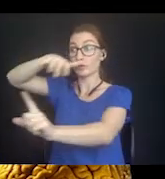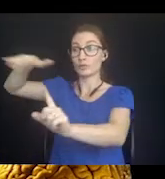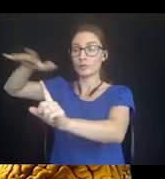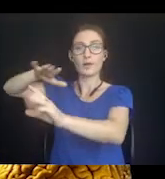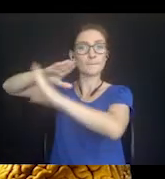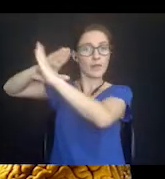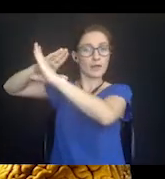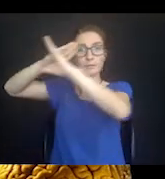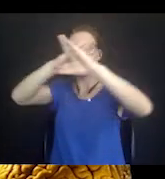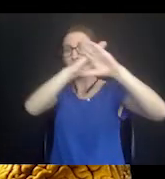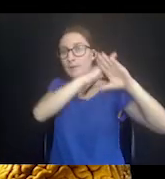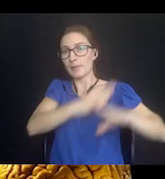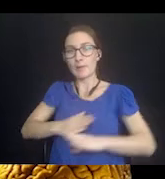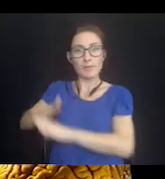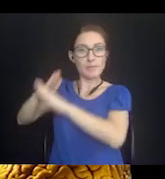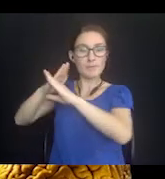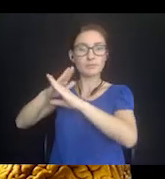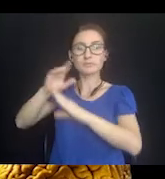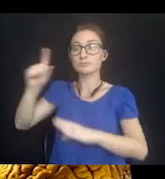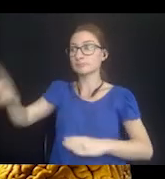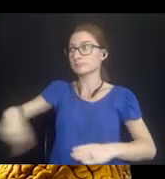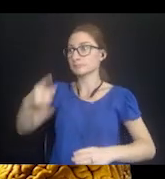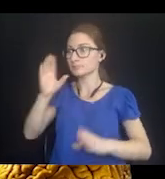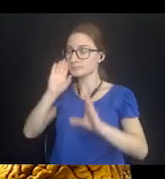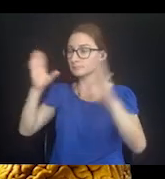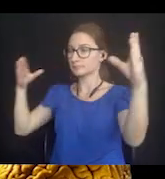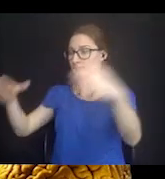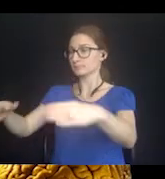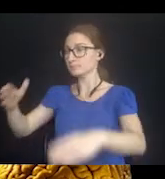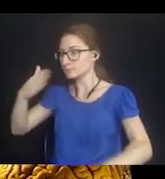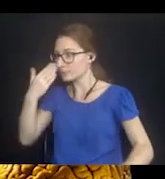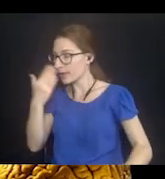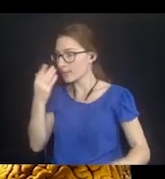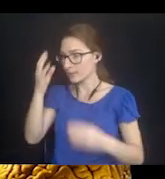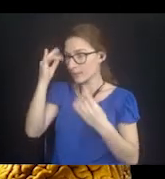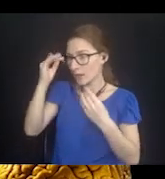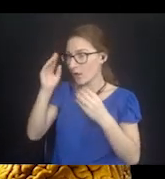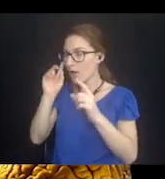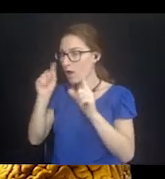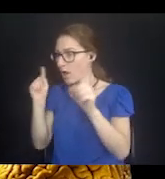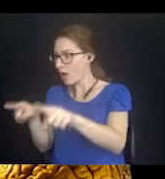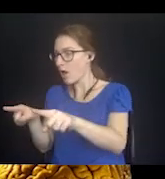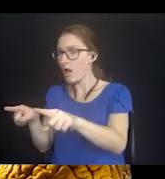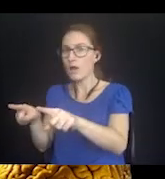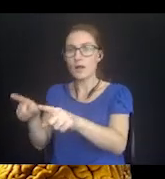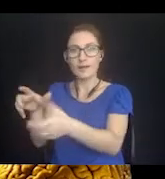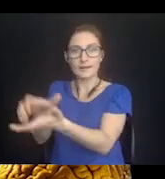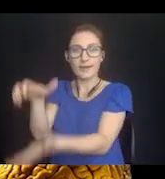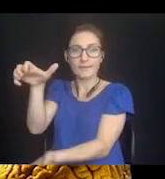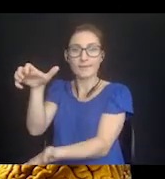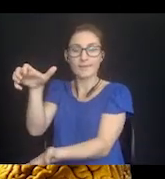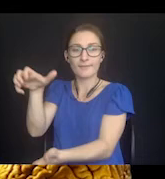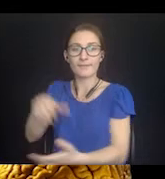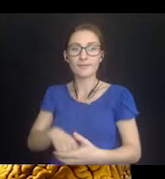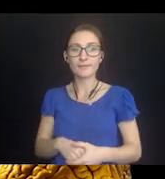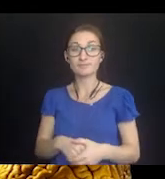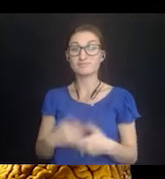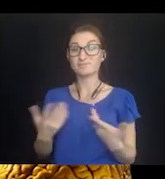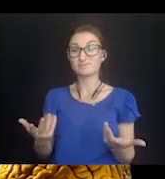your attention, the more it blocks anything else out. That's all you can feel, all you can smell, all you can think of about